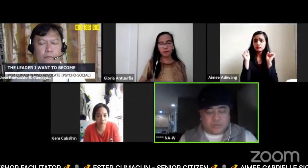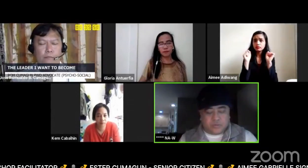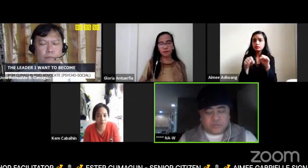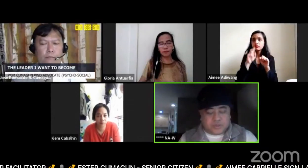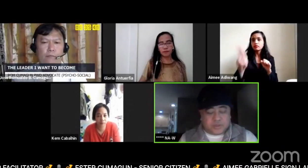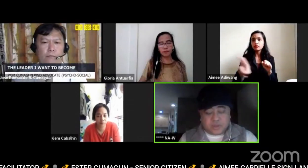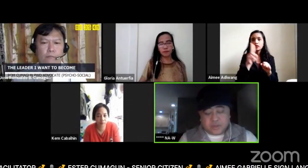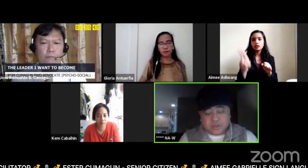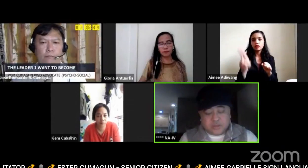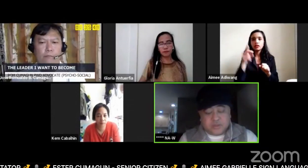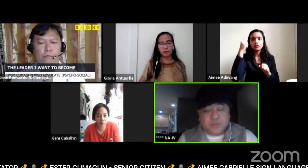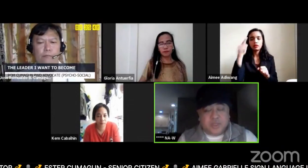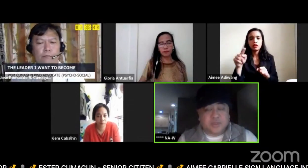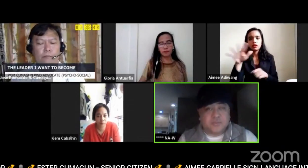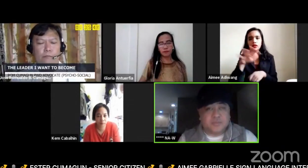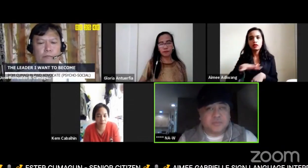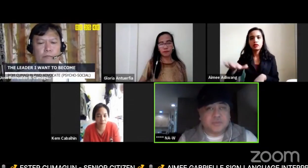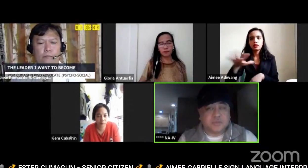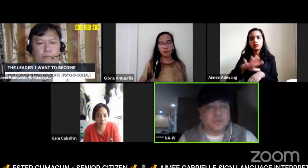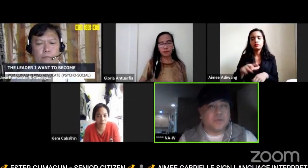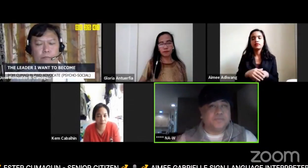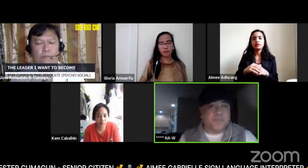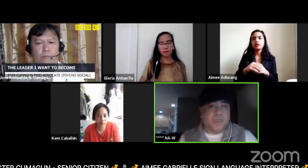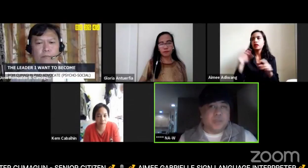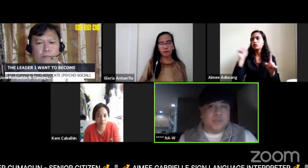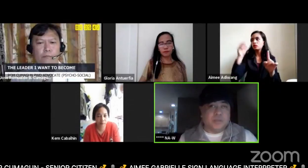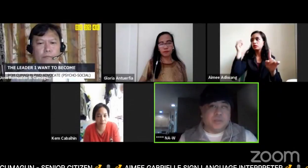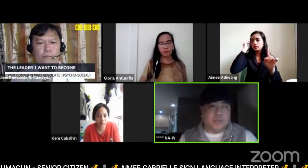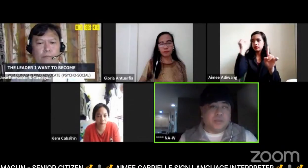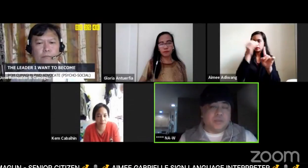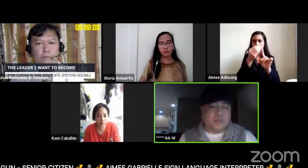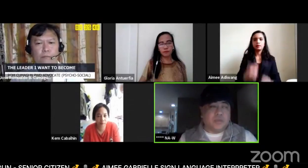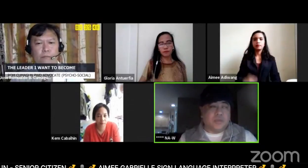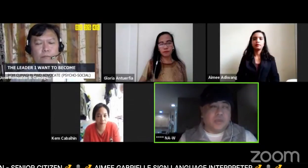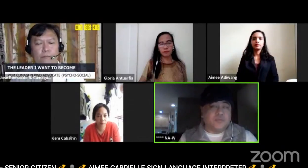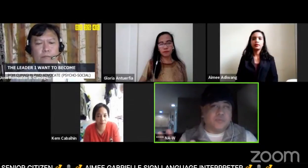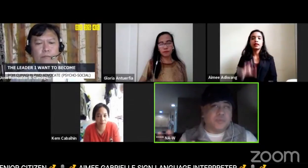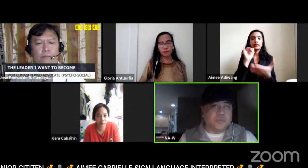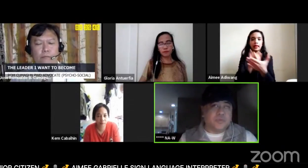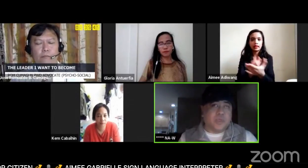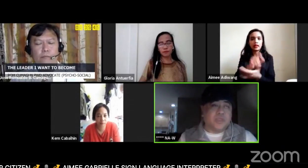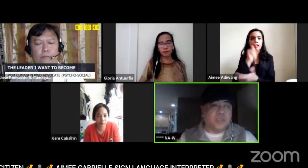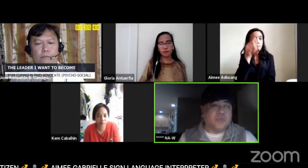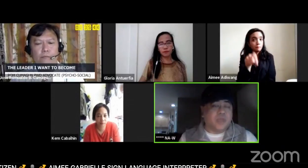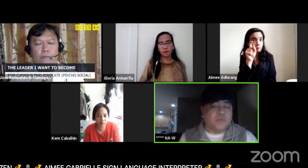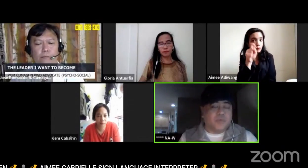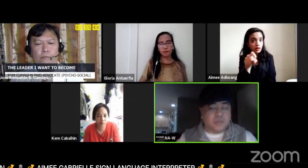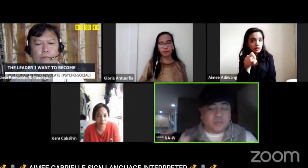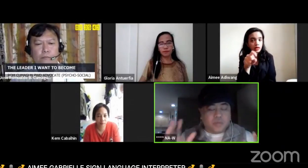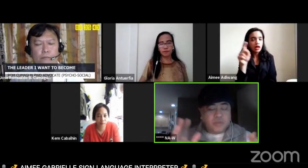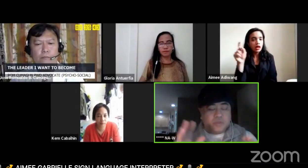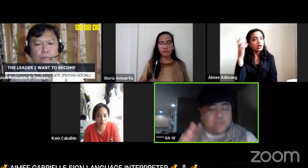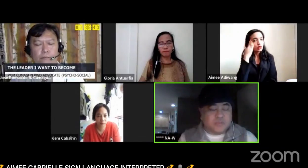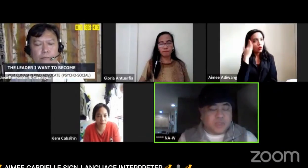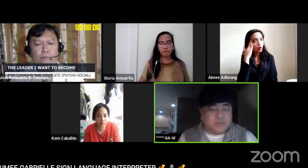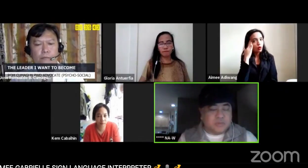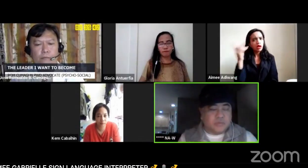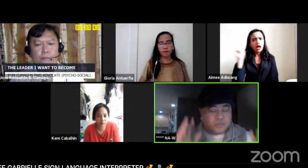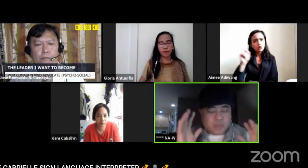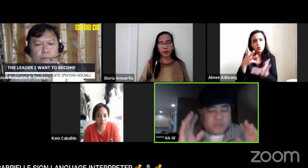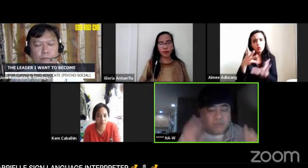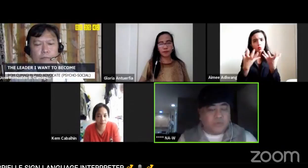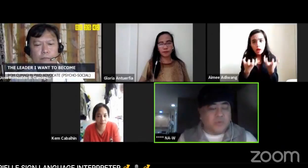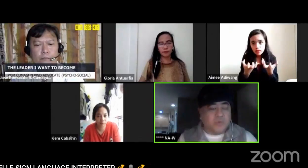use to meet its objective. So yun lang, we have to identify what you guys